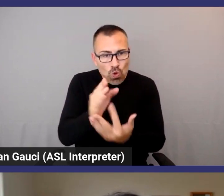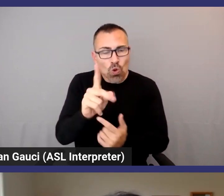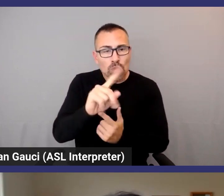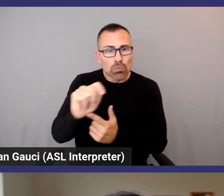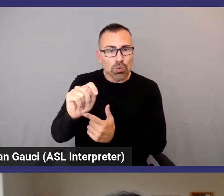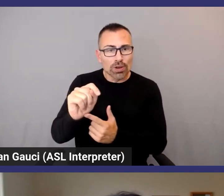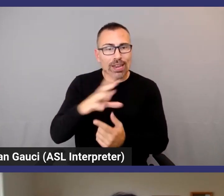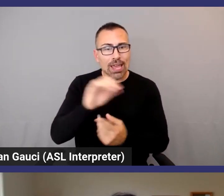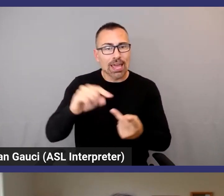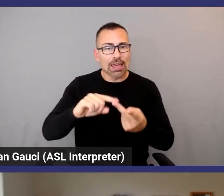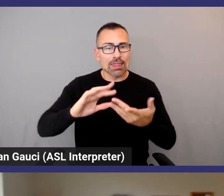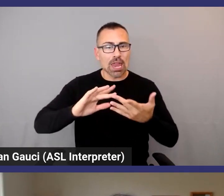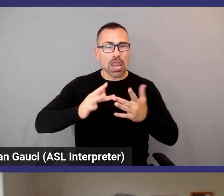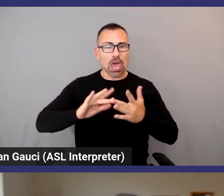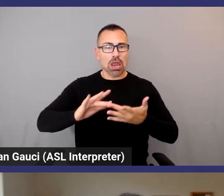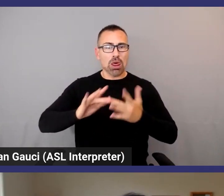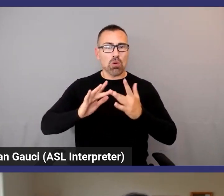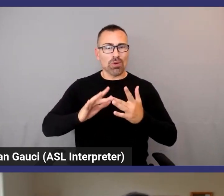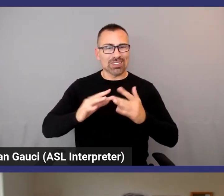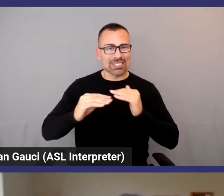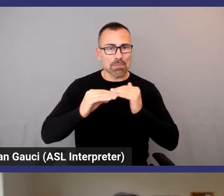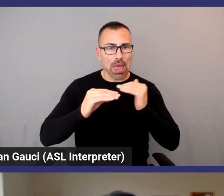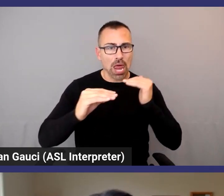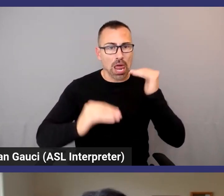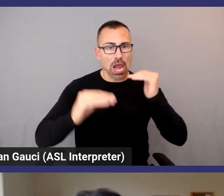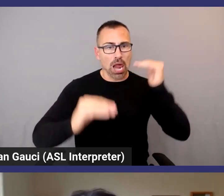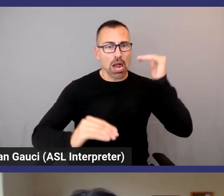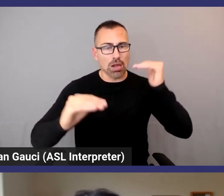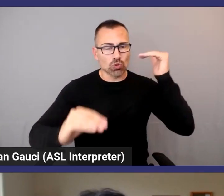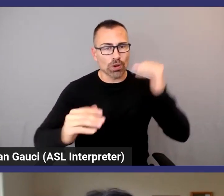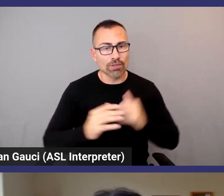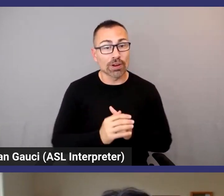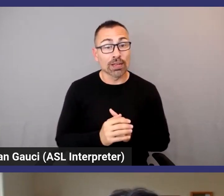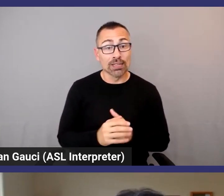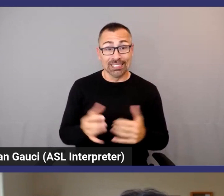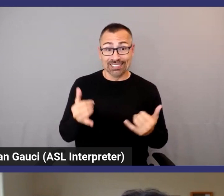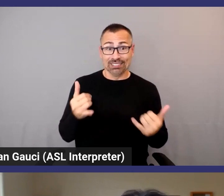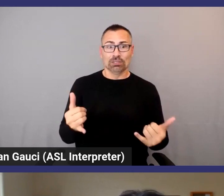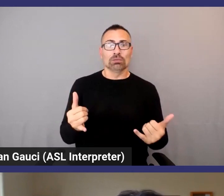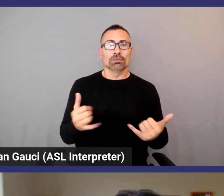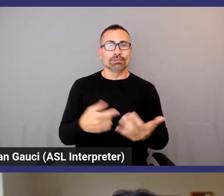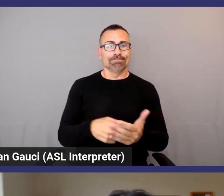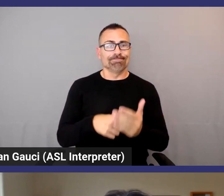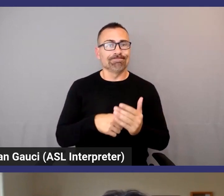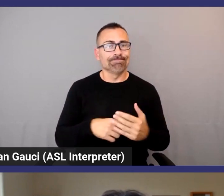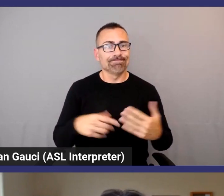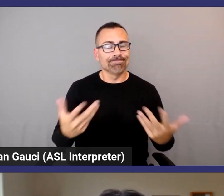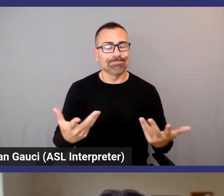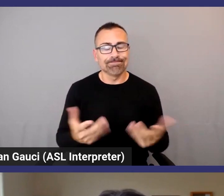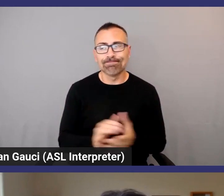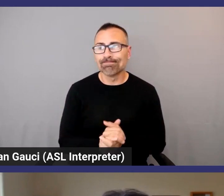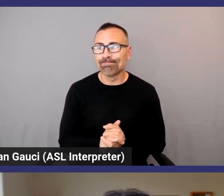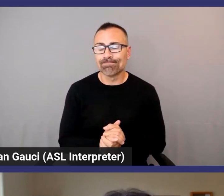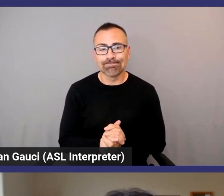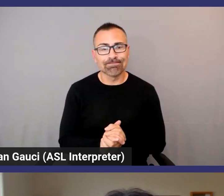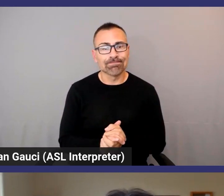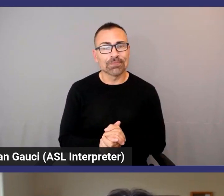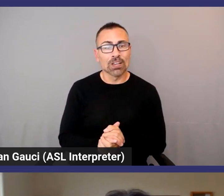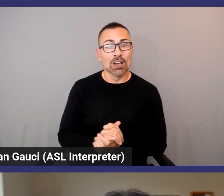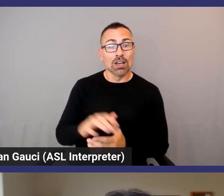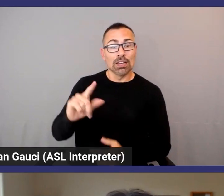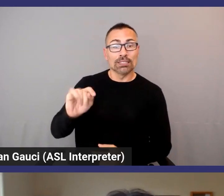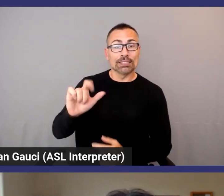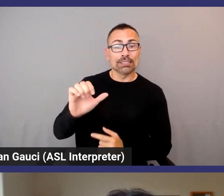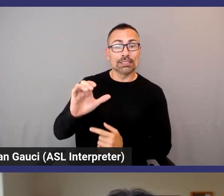really risen. What it means is that like now they actually need cellular private networks,